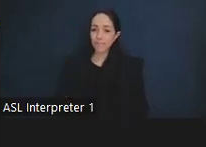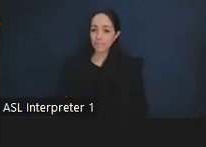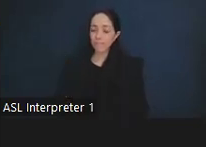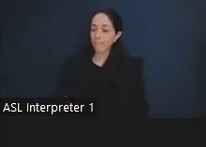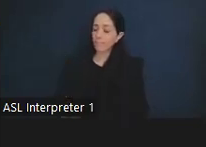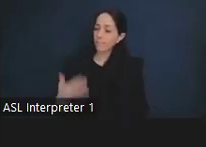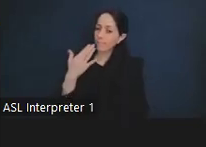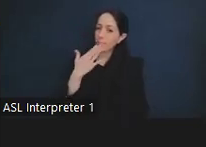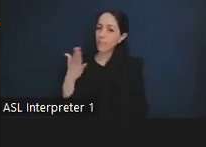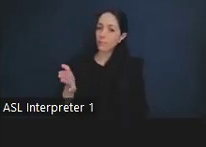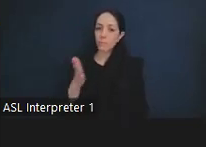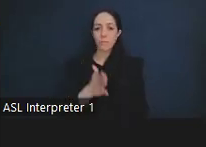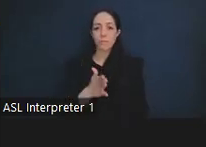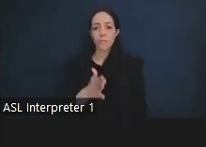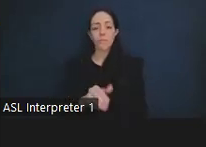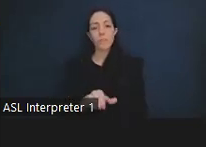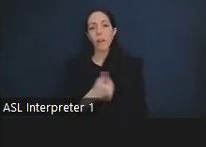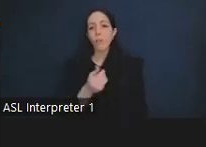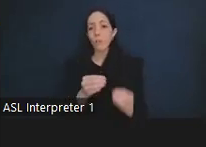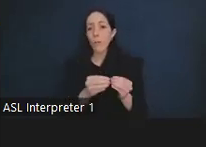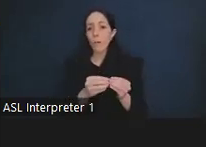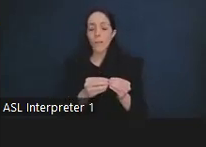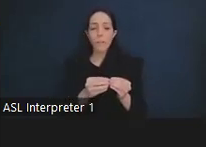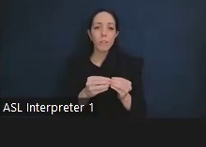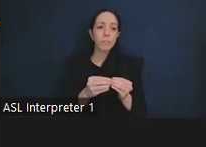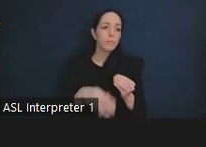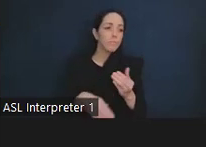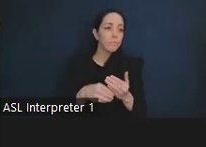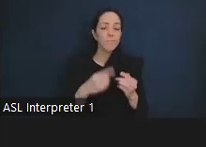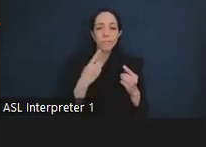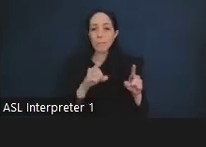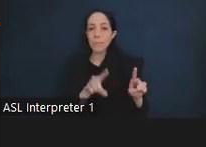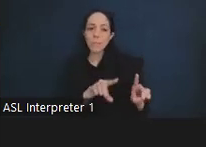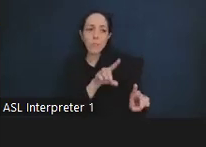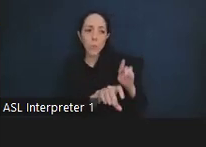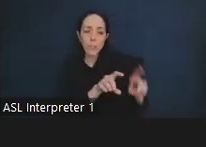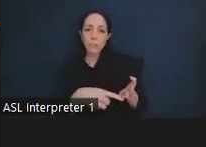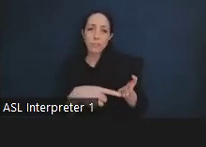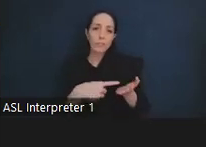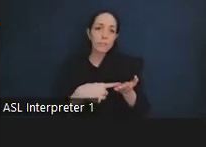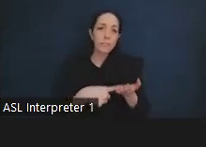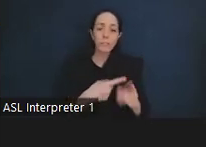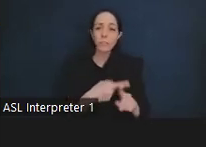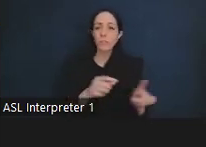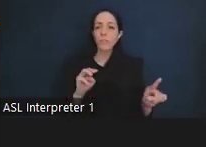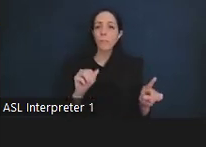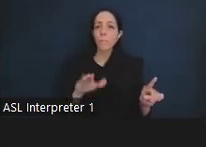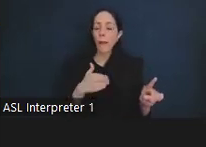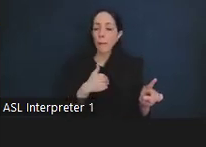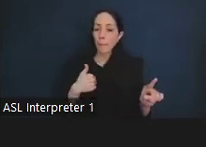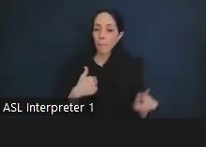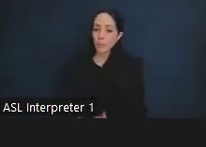you, Sarah. Are there any additional sort of announcements, questions, or discussion from MAC members?